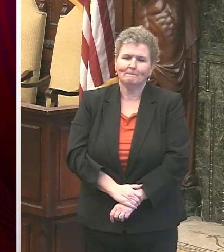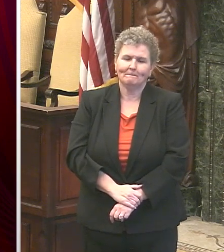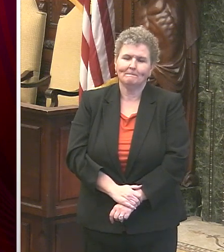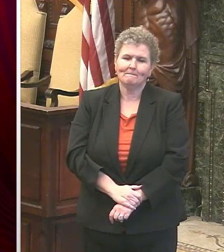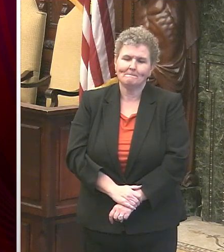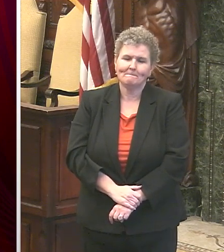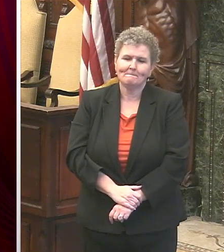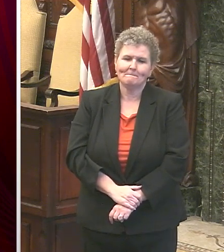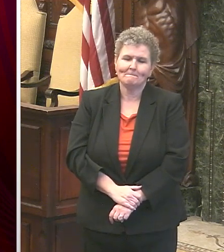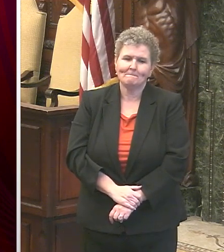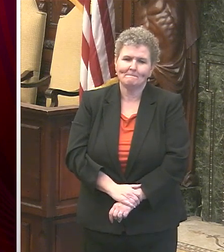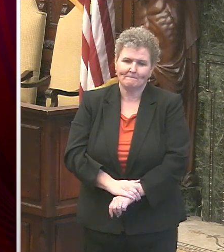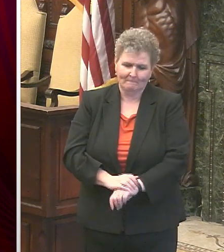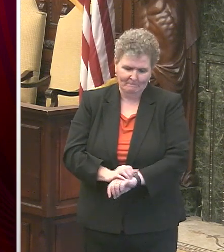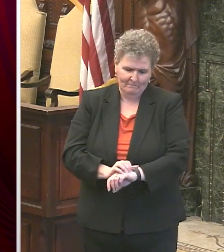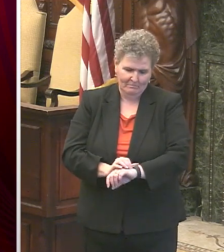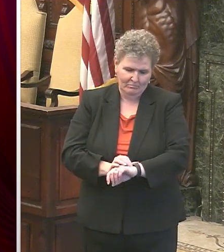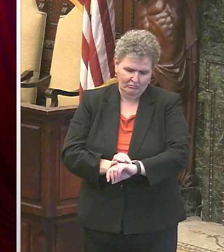Benjamin Franklin.